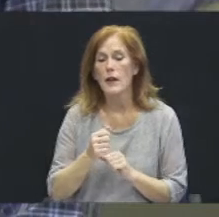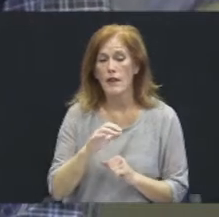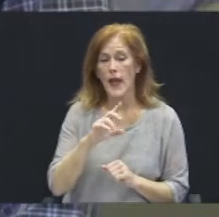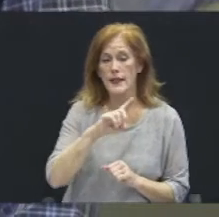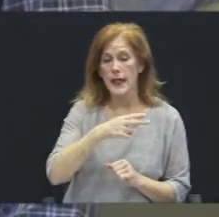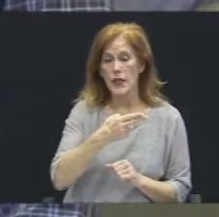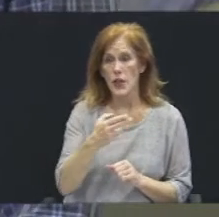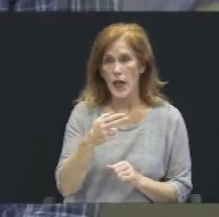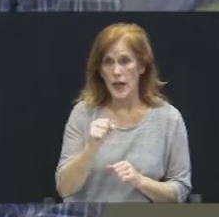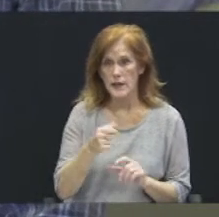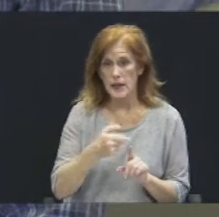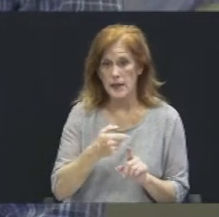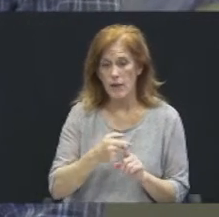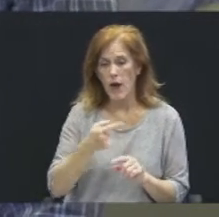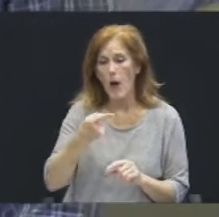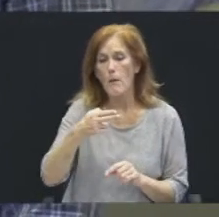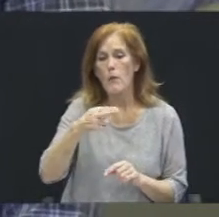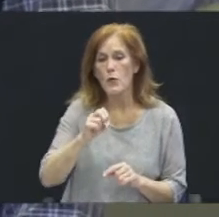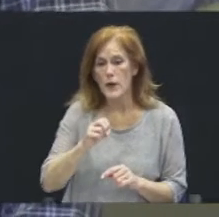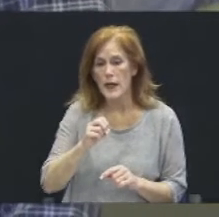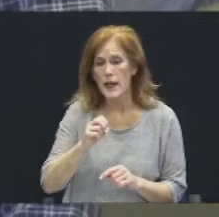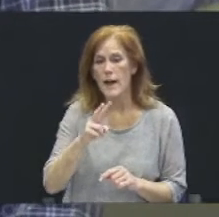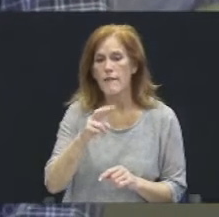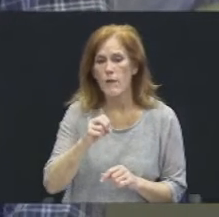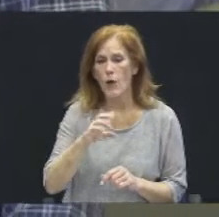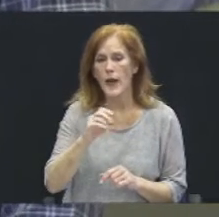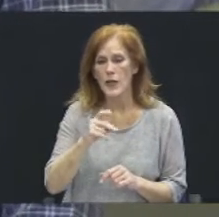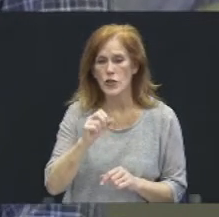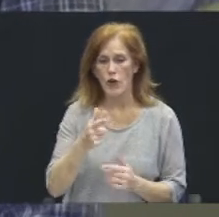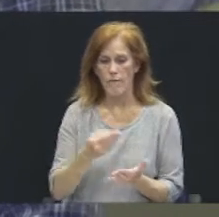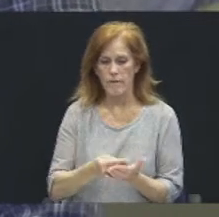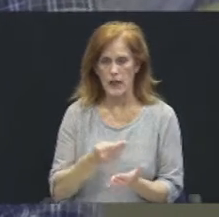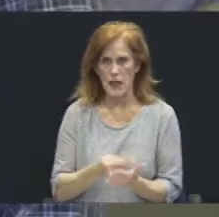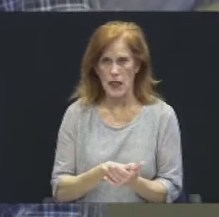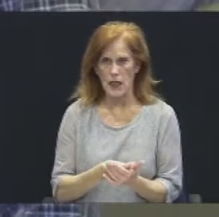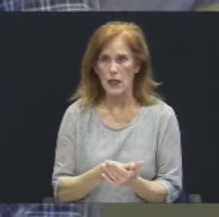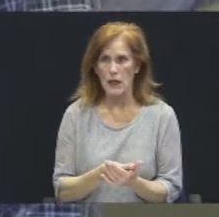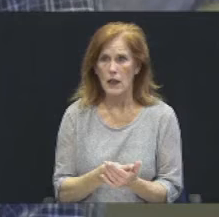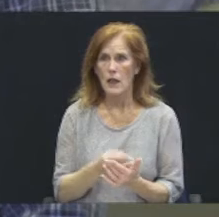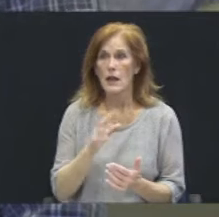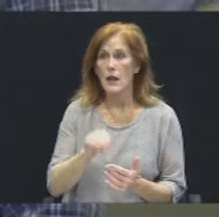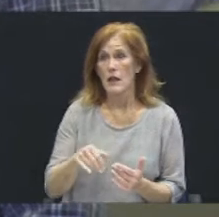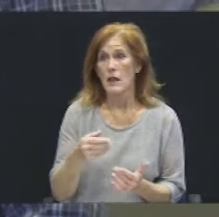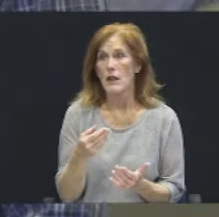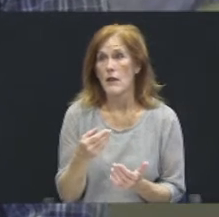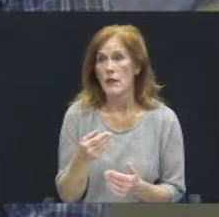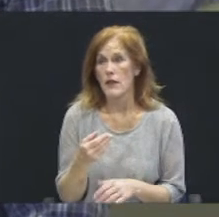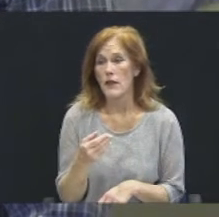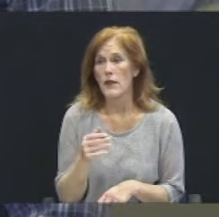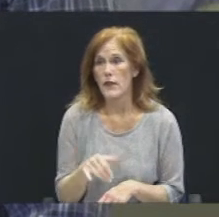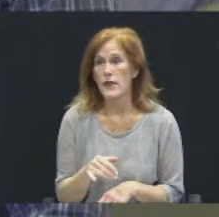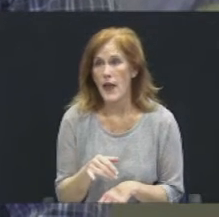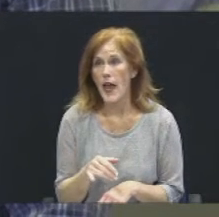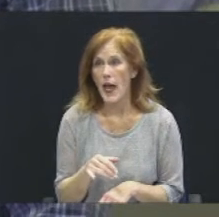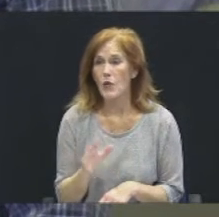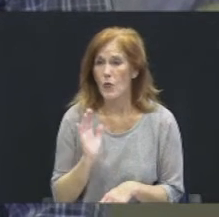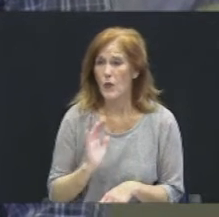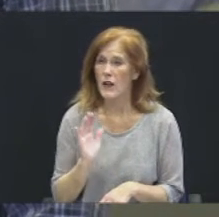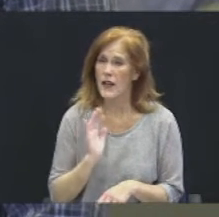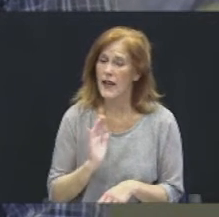Services on pre-vocational funding. Pre-vocational funding was